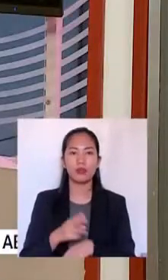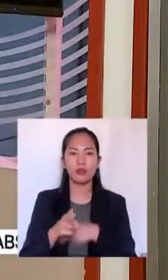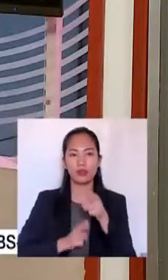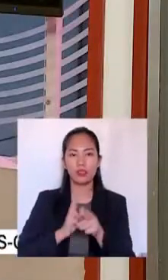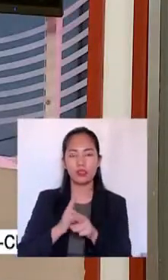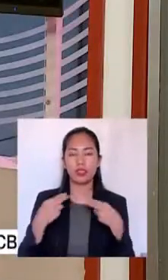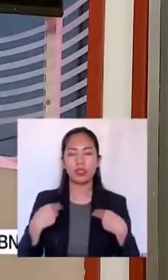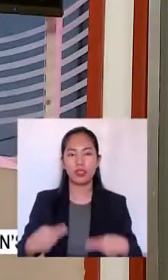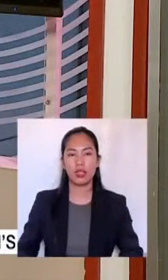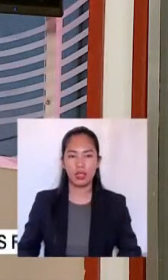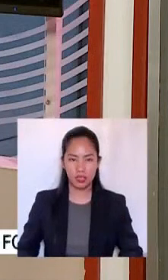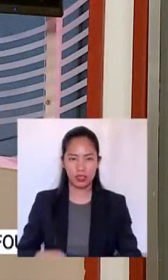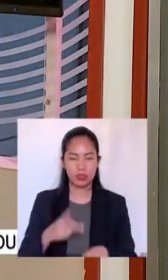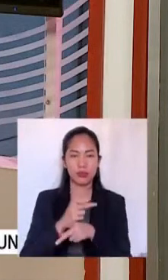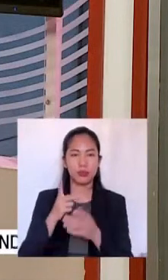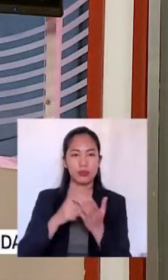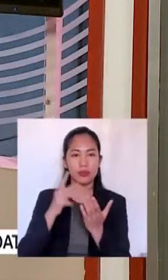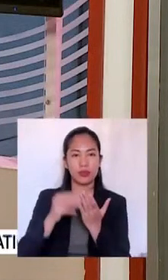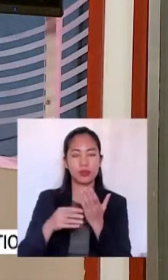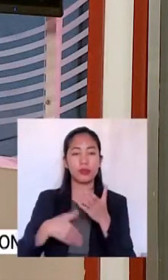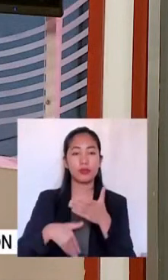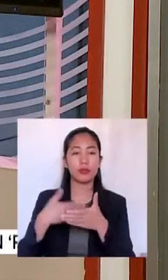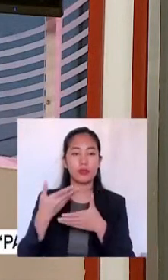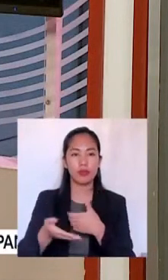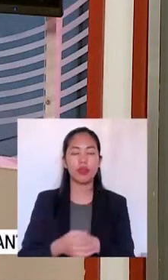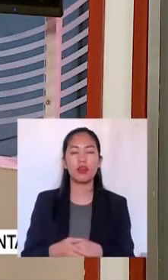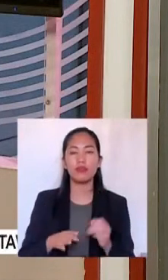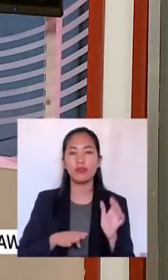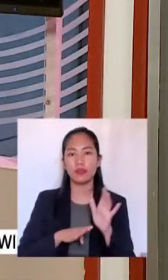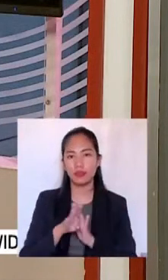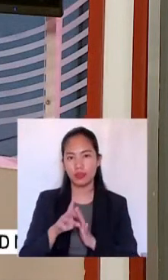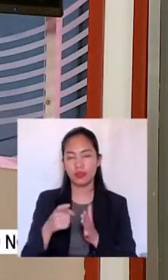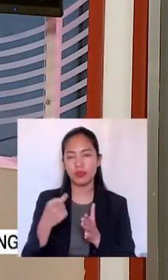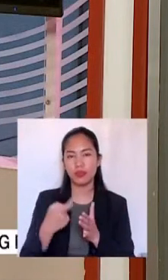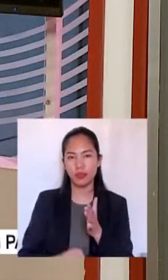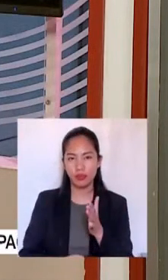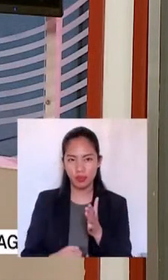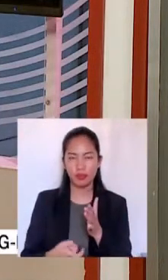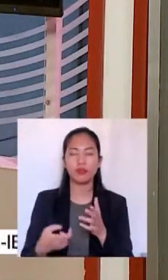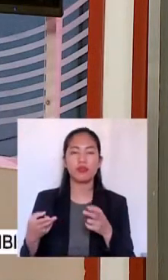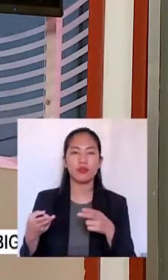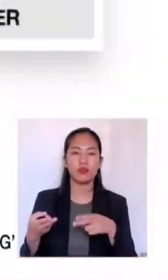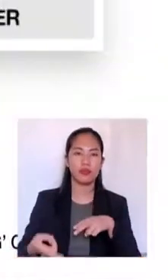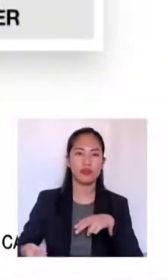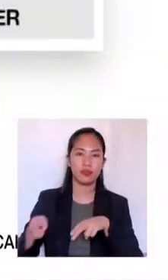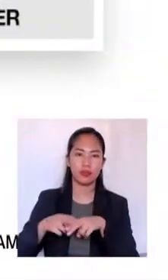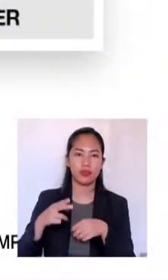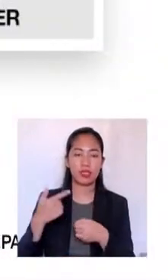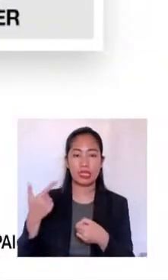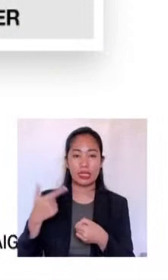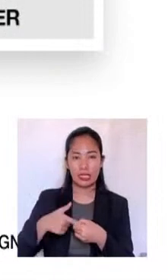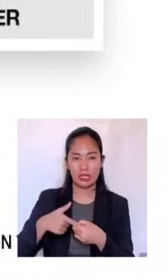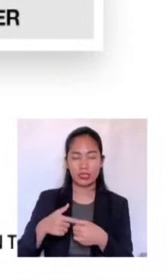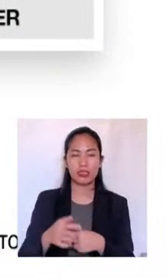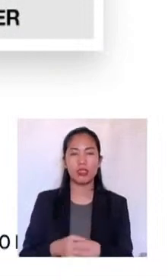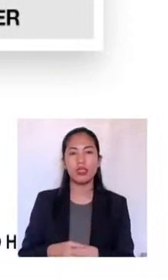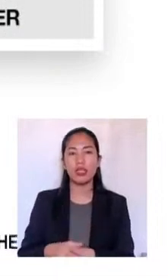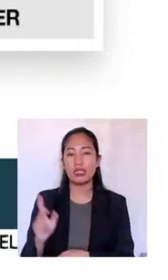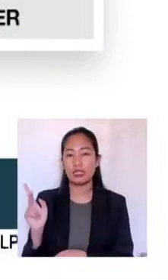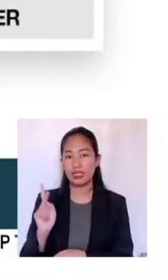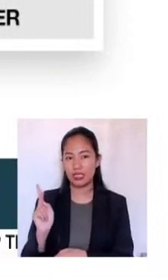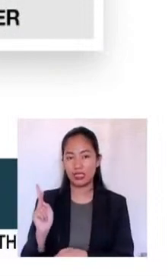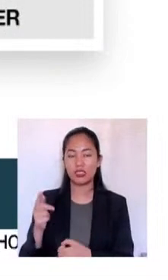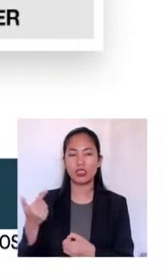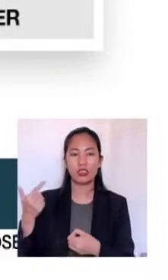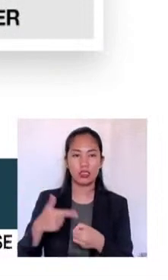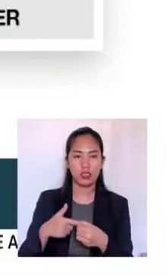A big-time oil price hike also greeting motorists on the first week of the new year. Gasoline and kerosene prices will go up by a peso